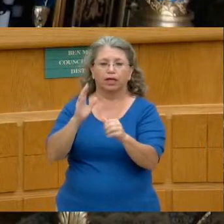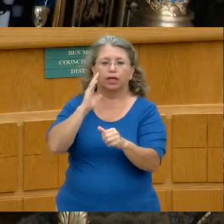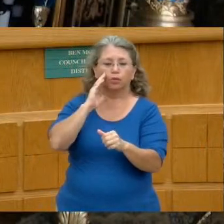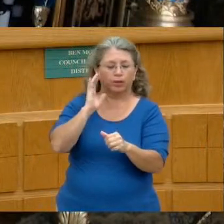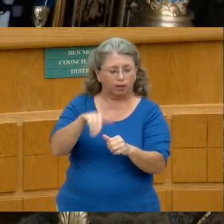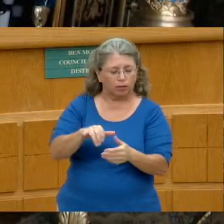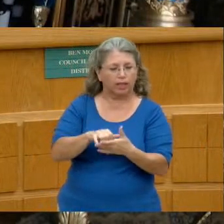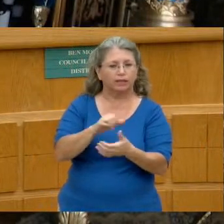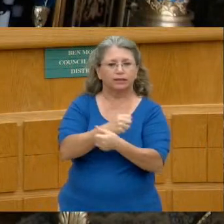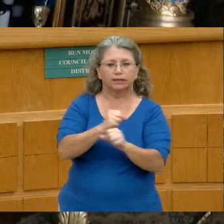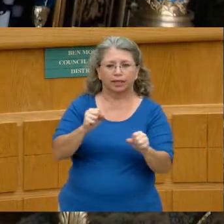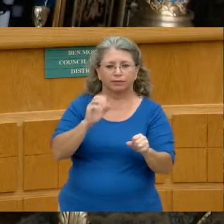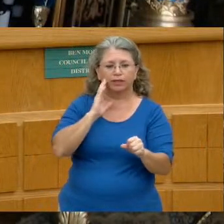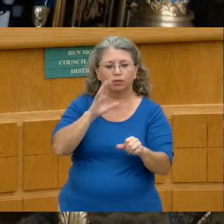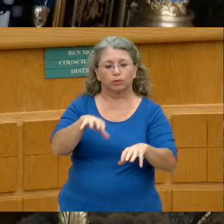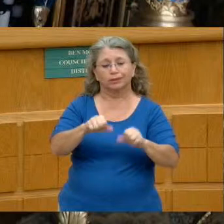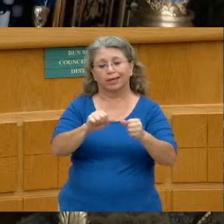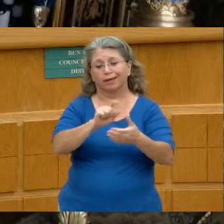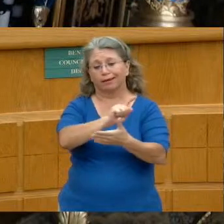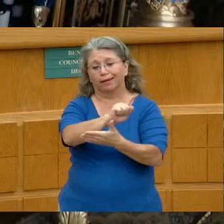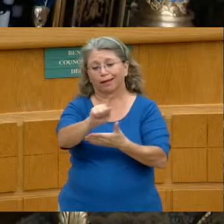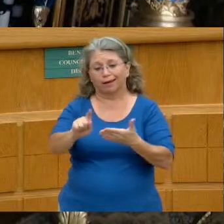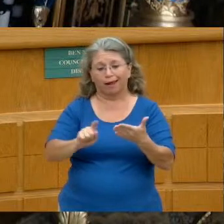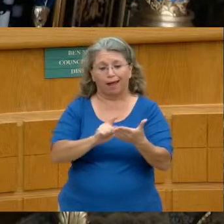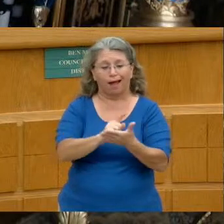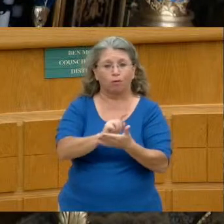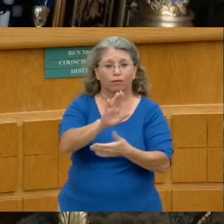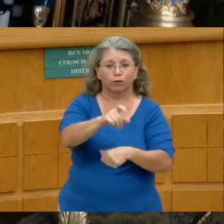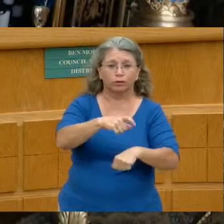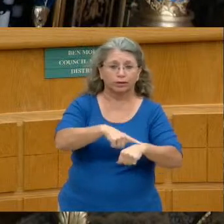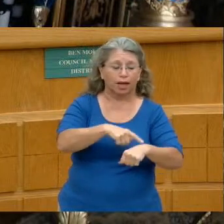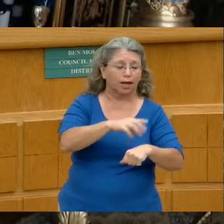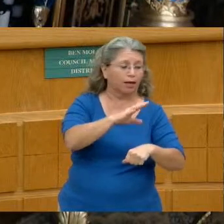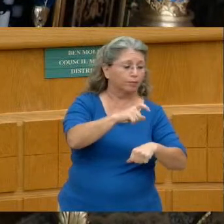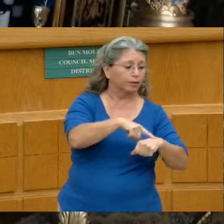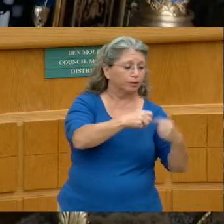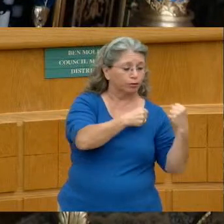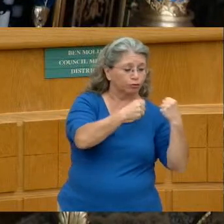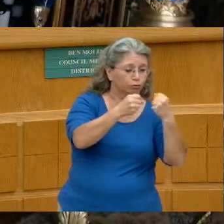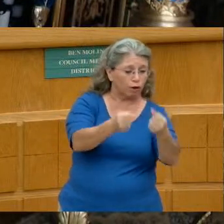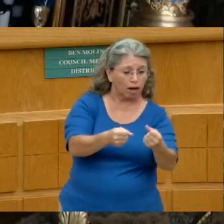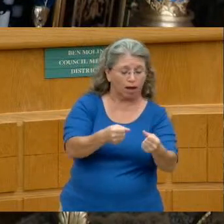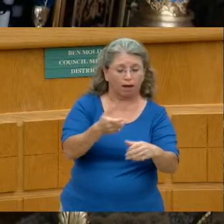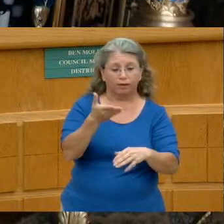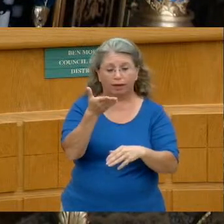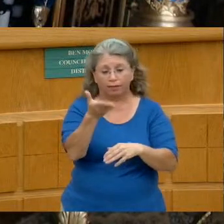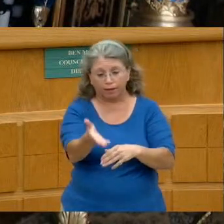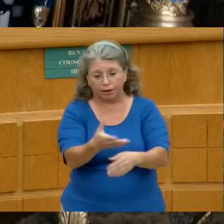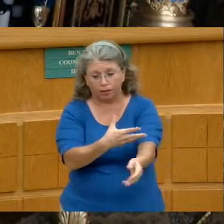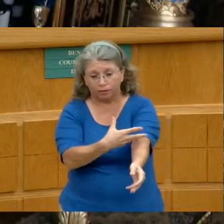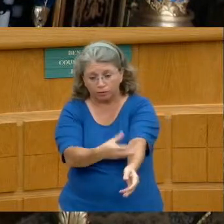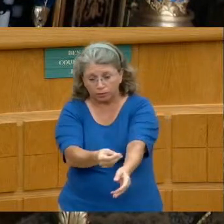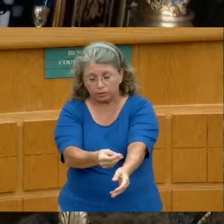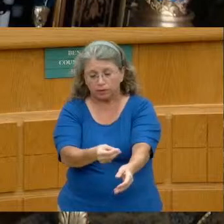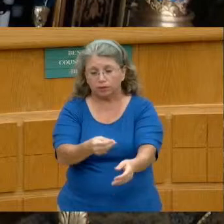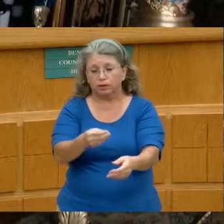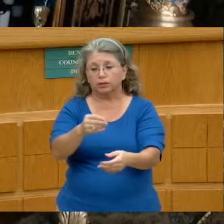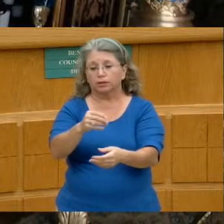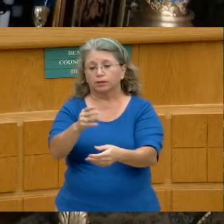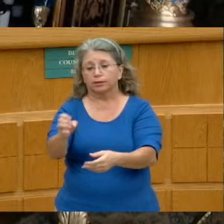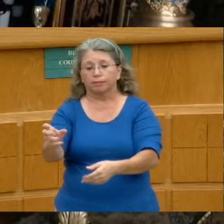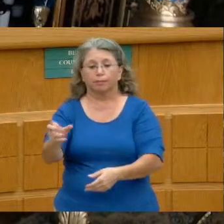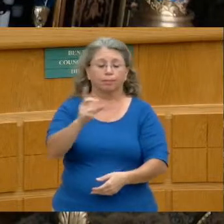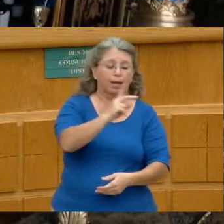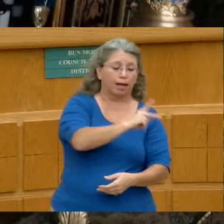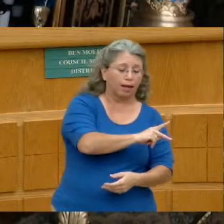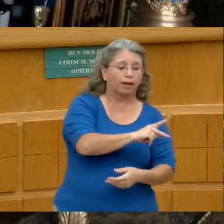take an hour of your time, most likely getting there and coming back, and an hour to give, and we know that your time is